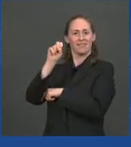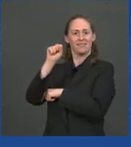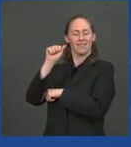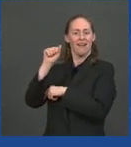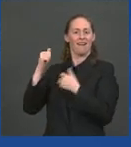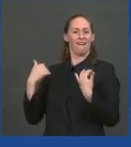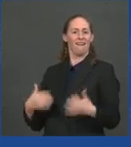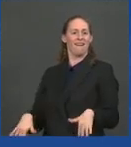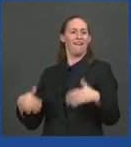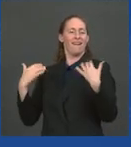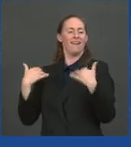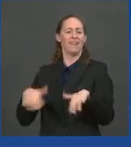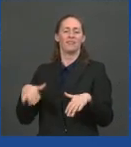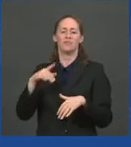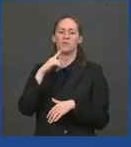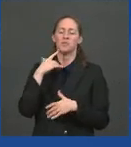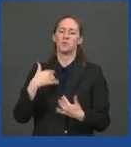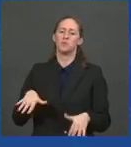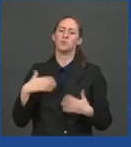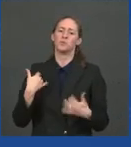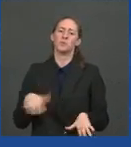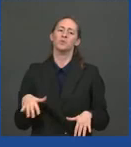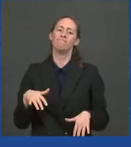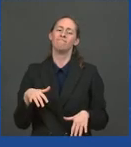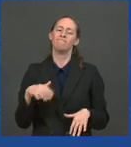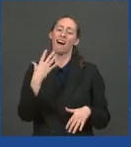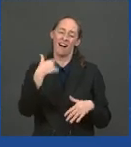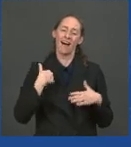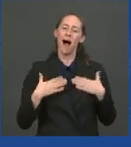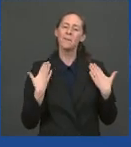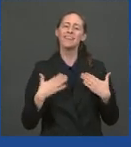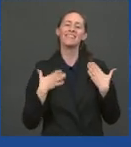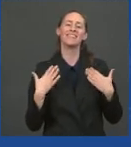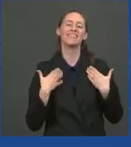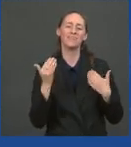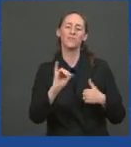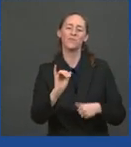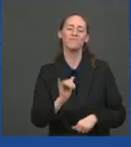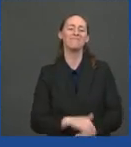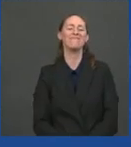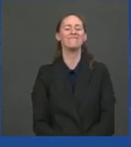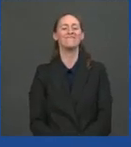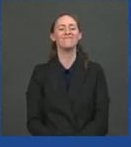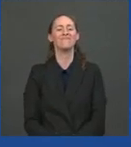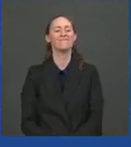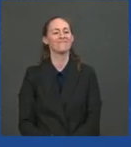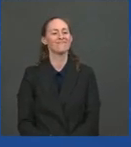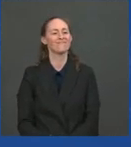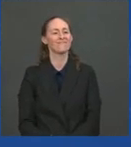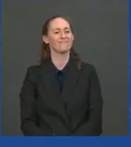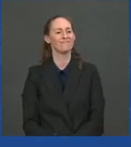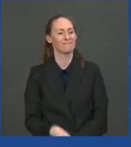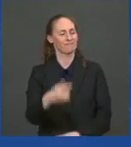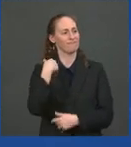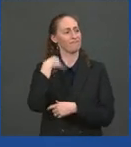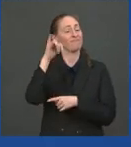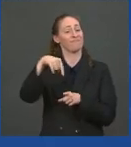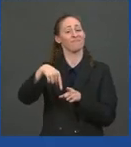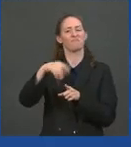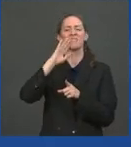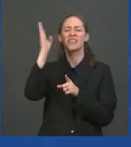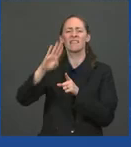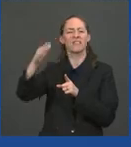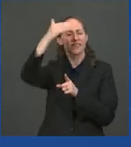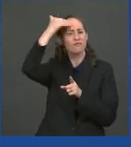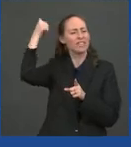honored and happy that something like this, I've accomplished something like this in my life. First of all, I want to thank our